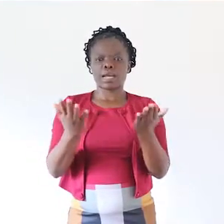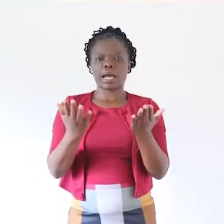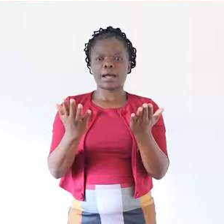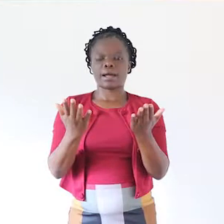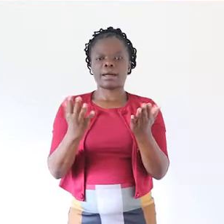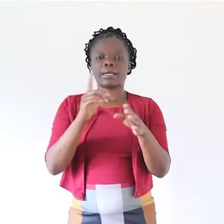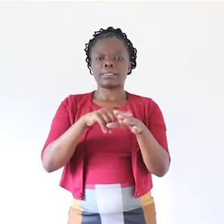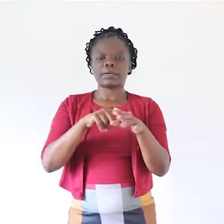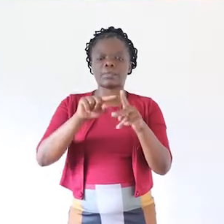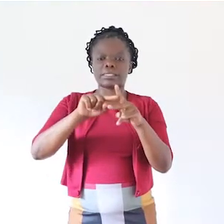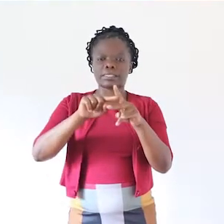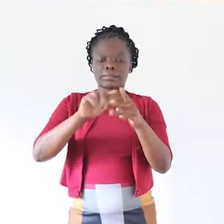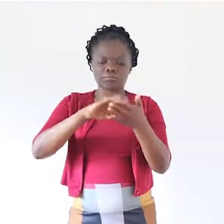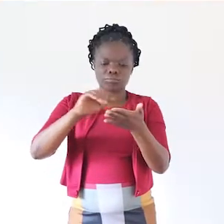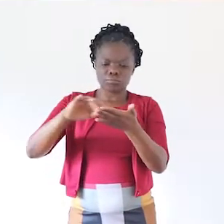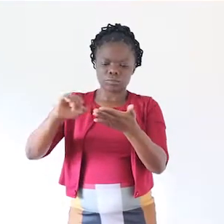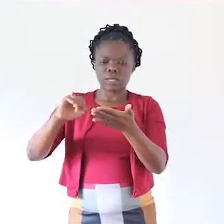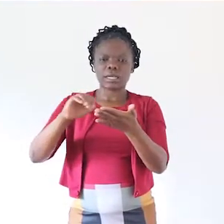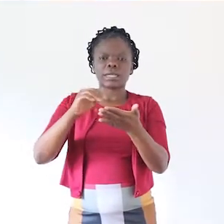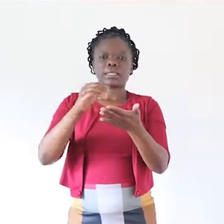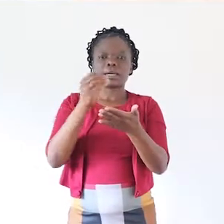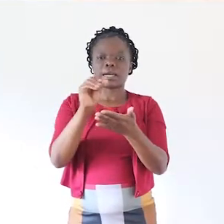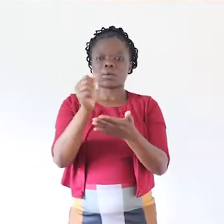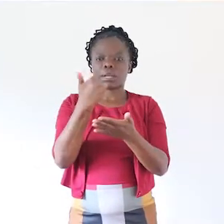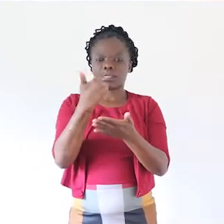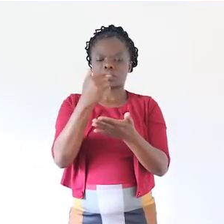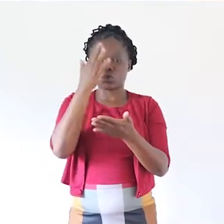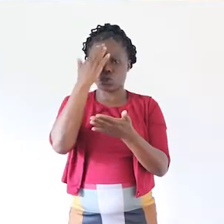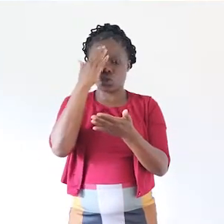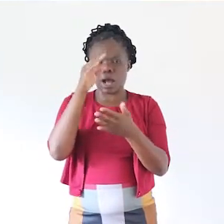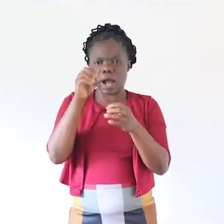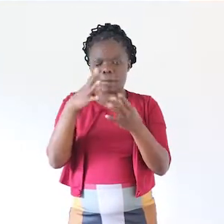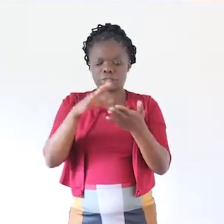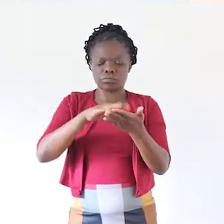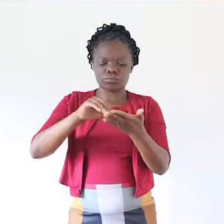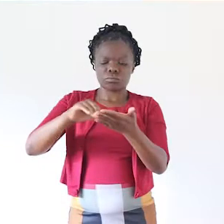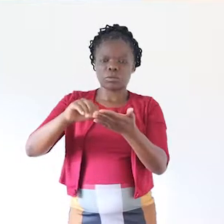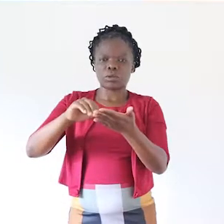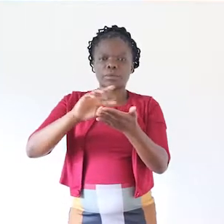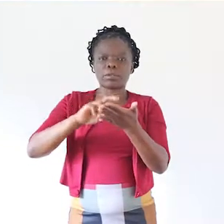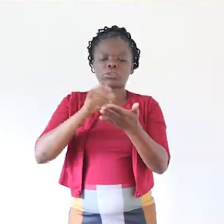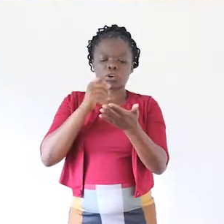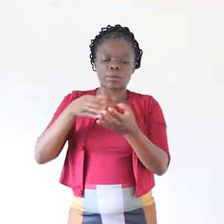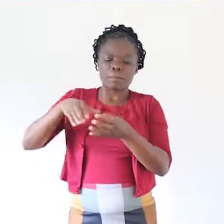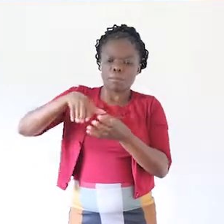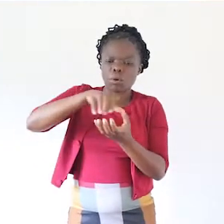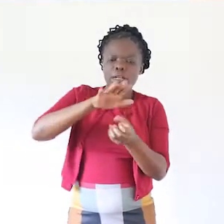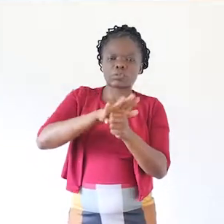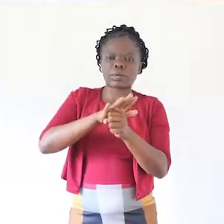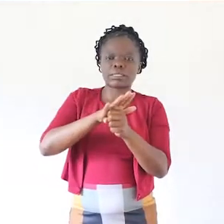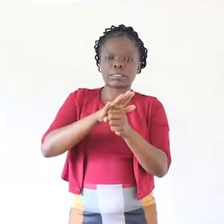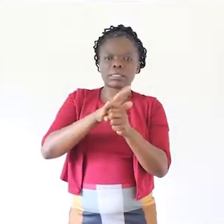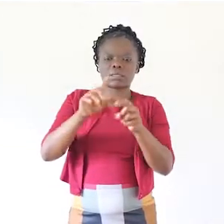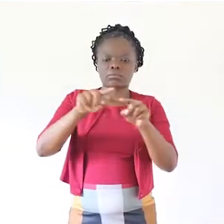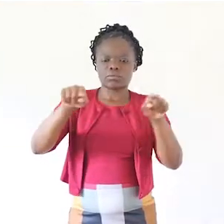when we are sorting out our groundnuts, we'll know the much that it can hold, so that you don't put too much for the